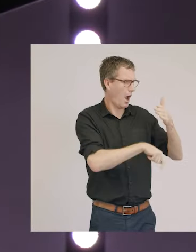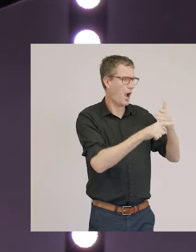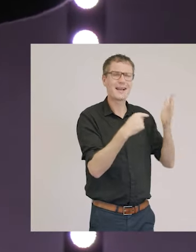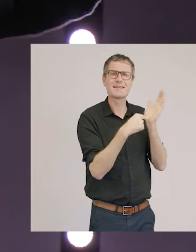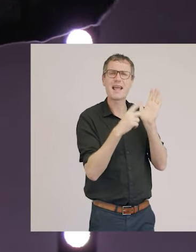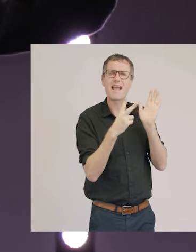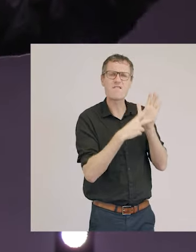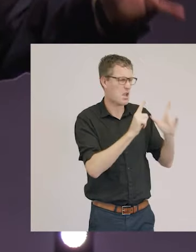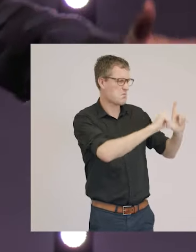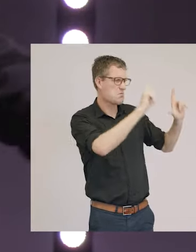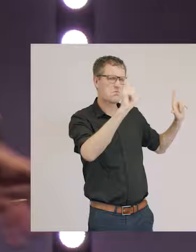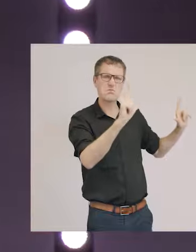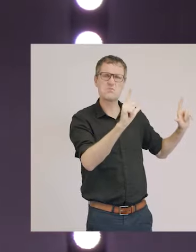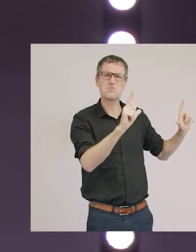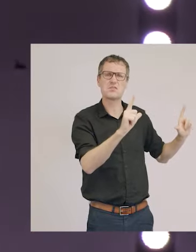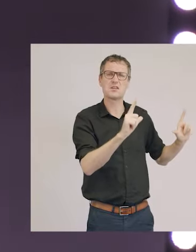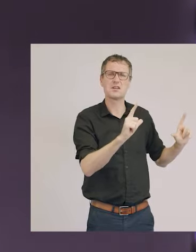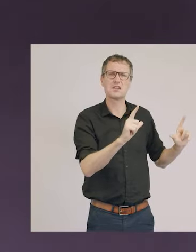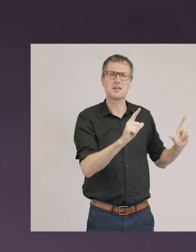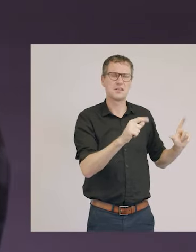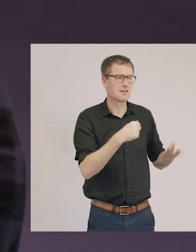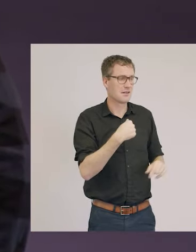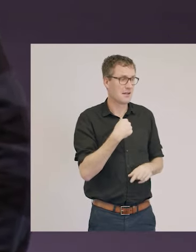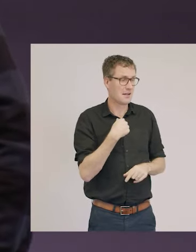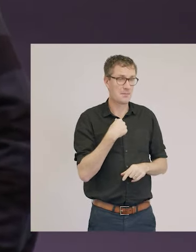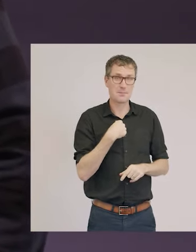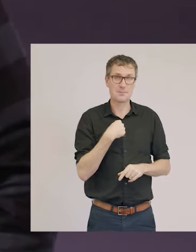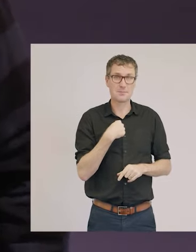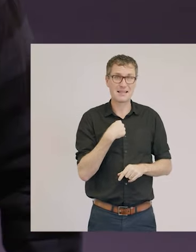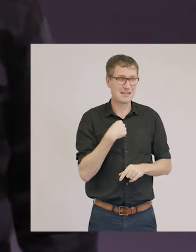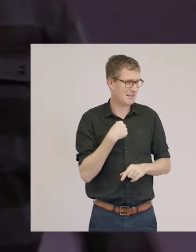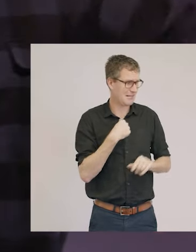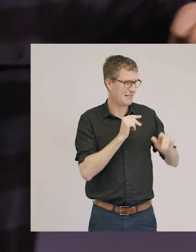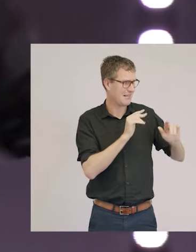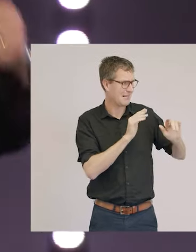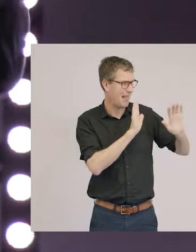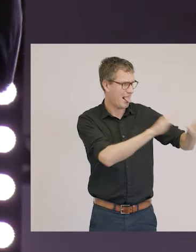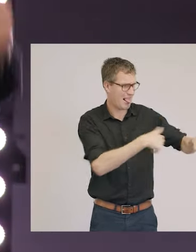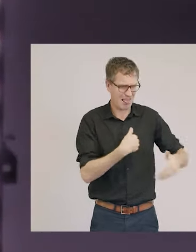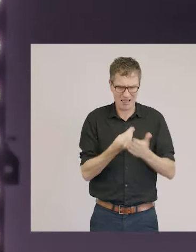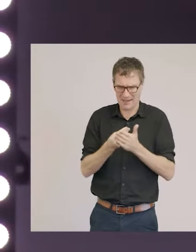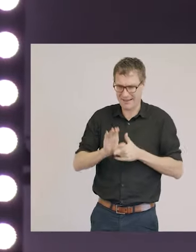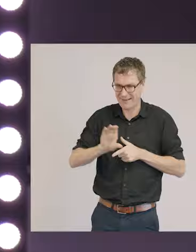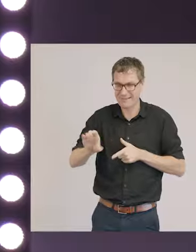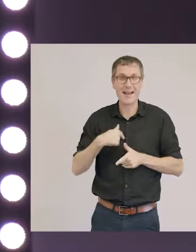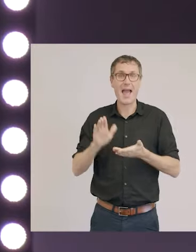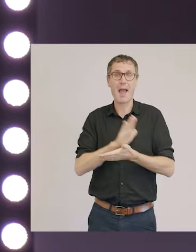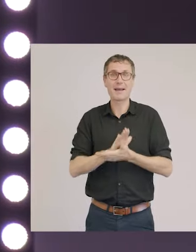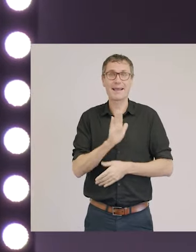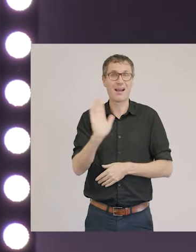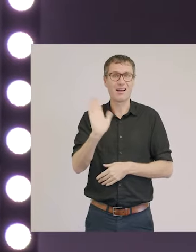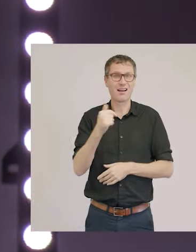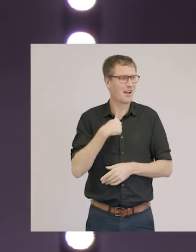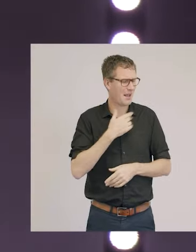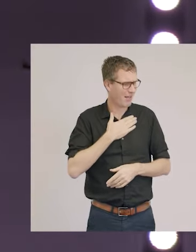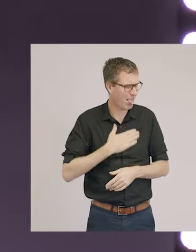says, I want you to use that money instead to give it to somebody who's poor, I may not feel happy and say, woohoo, I'm going to miss out on my